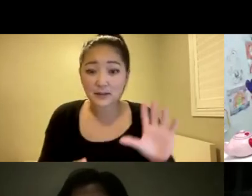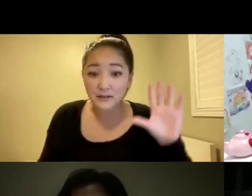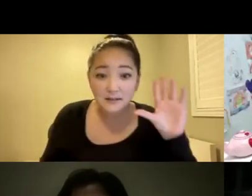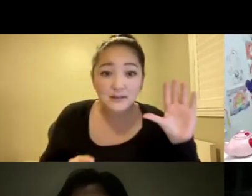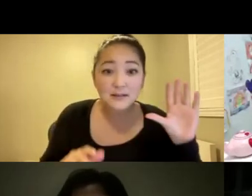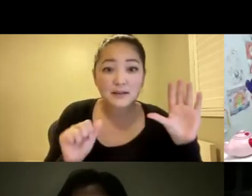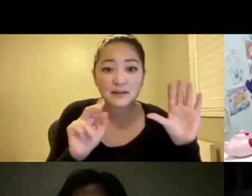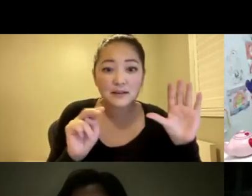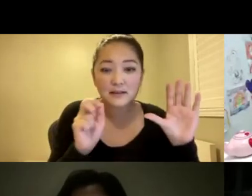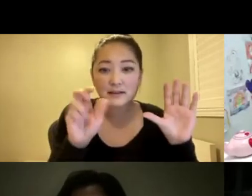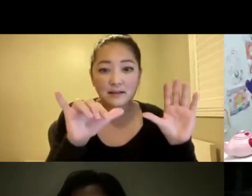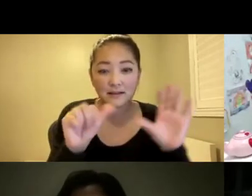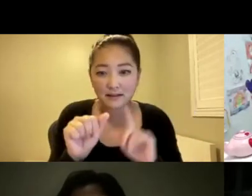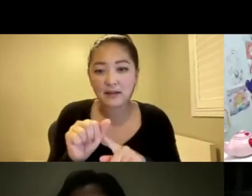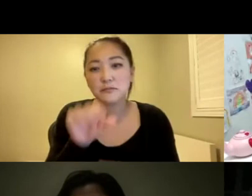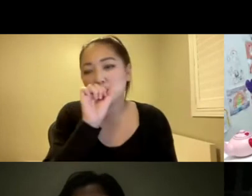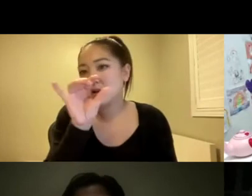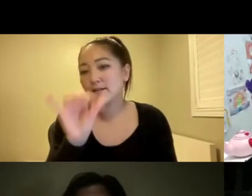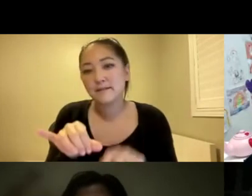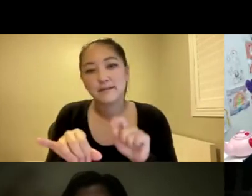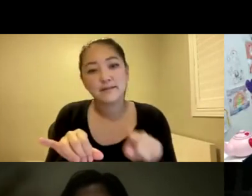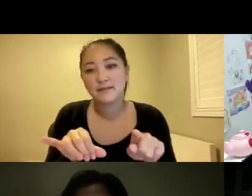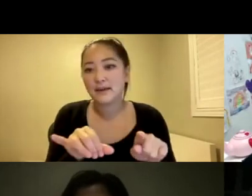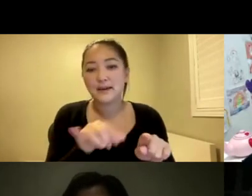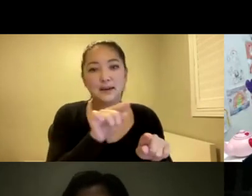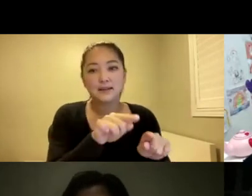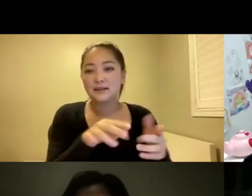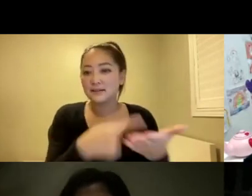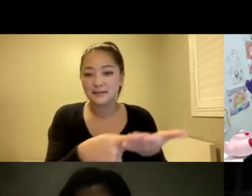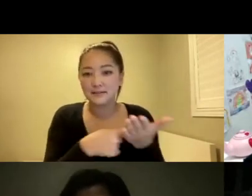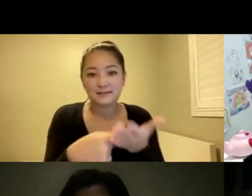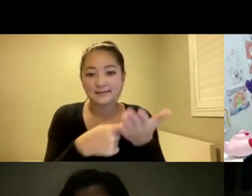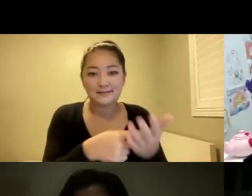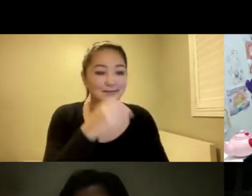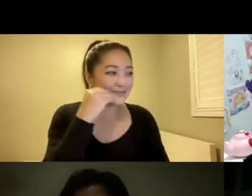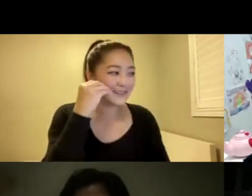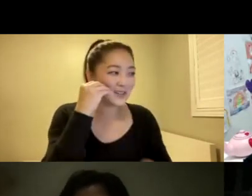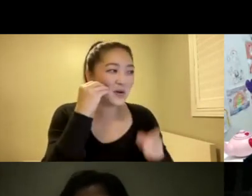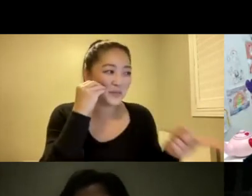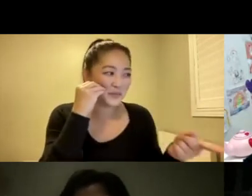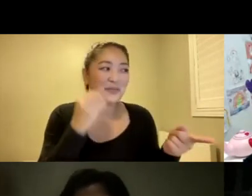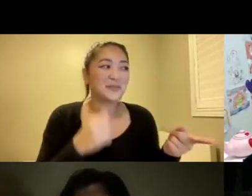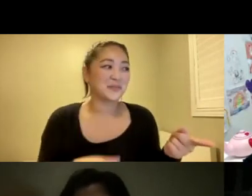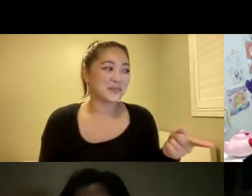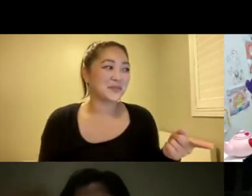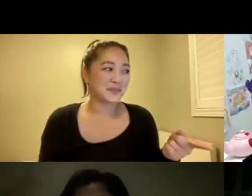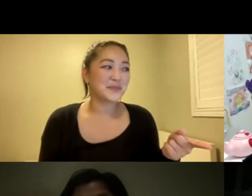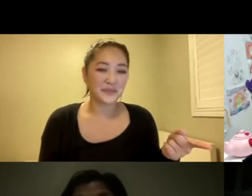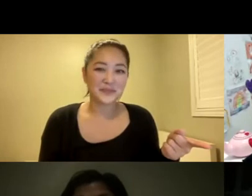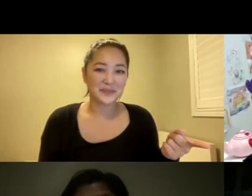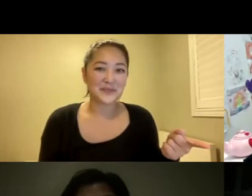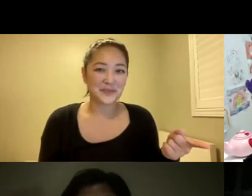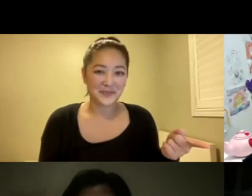wanted to say I love that exploration of home contains that, like, it's fraught, you know, like it is like, where do I belong? And like home, you